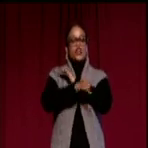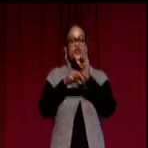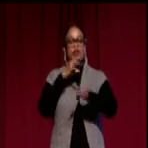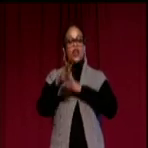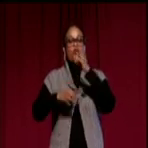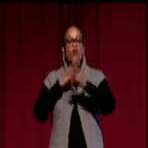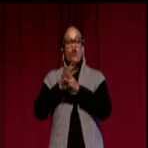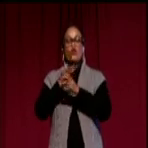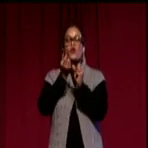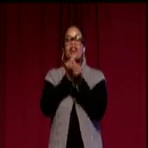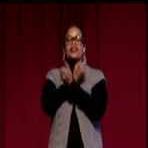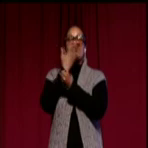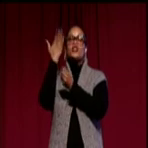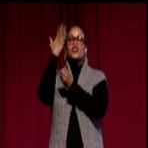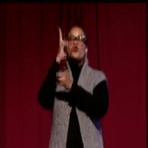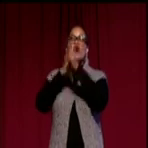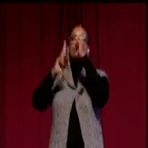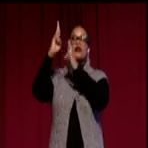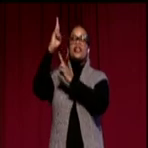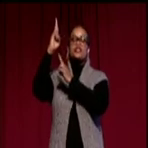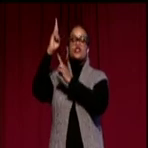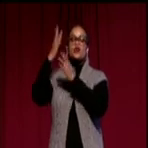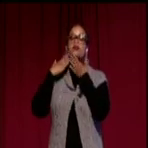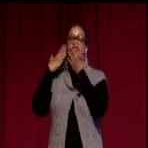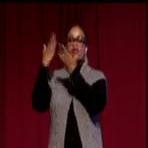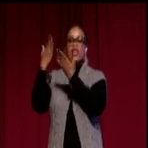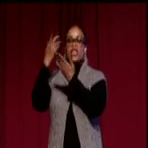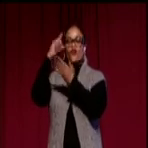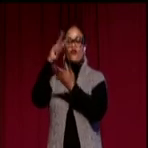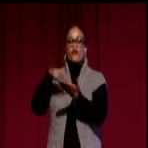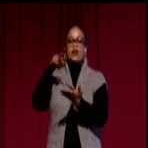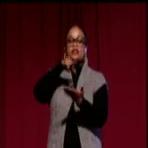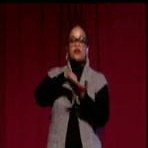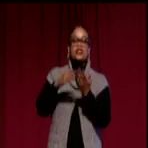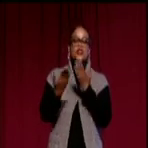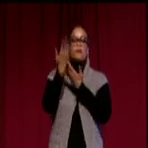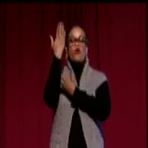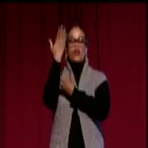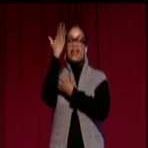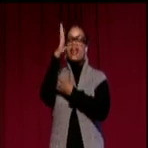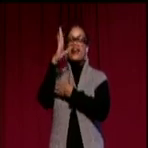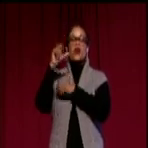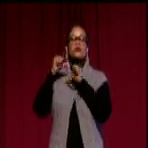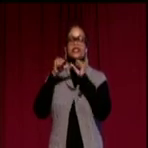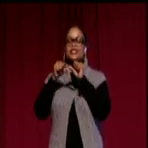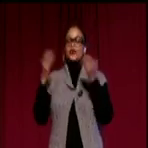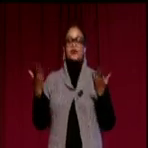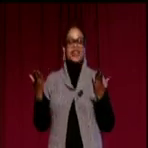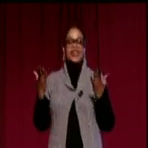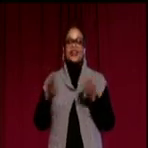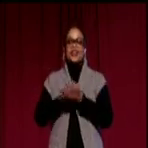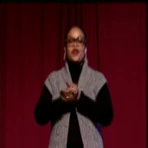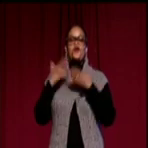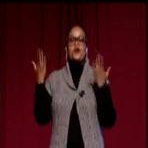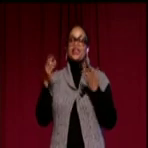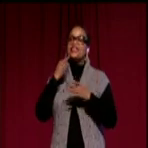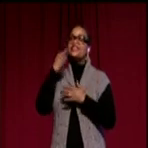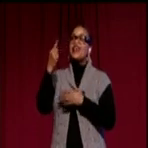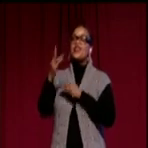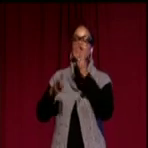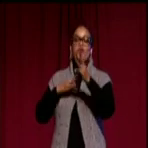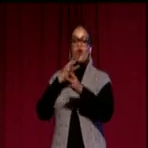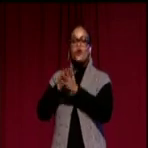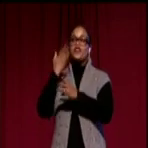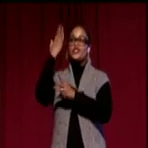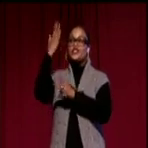world. We love you. We lift you up. Thank you for Resurrection Morning. God, we'll still be here. We'll still be telling the world